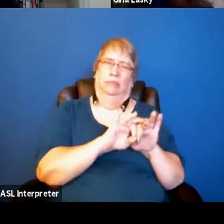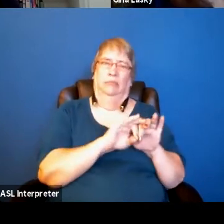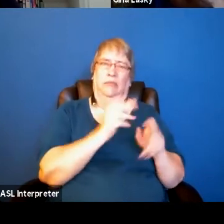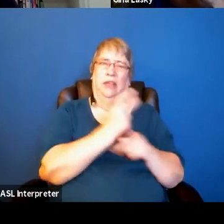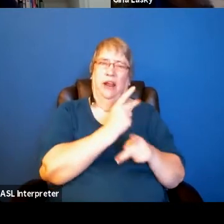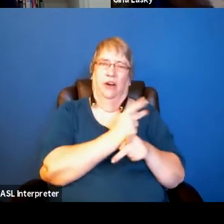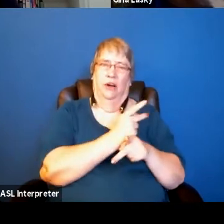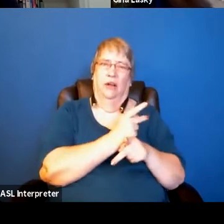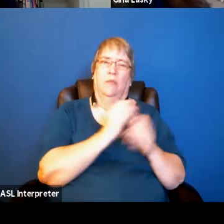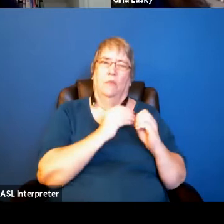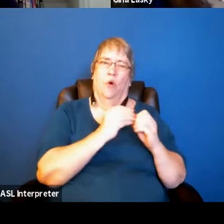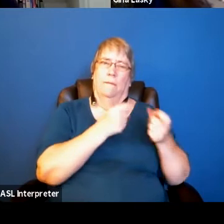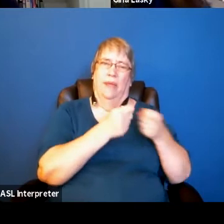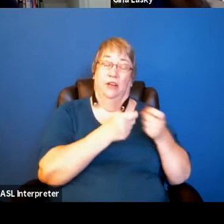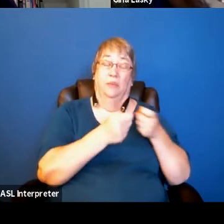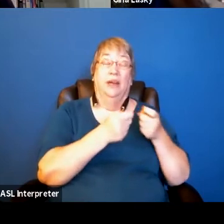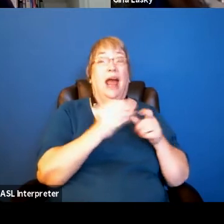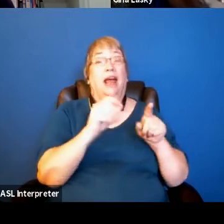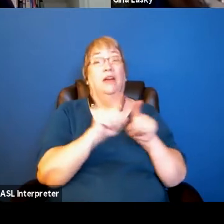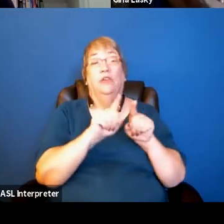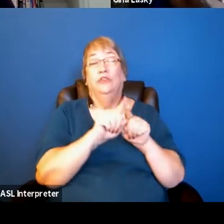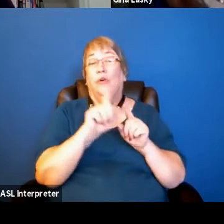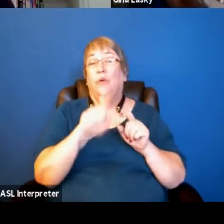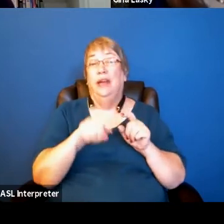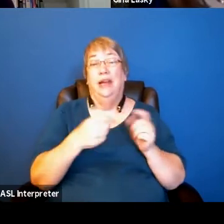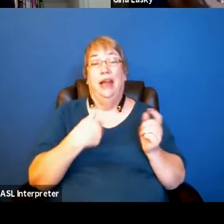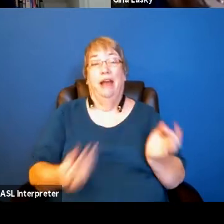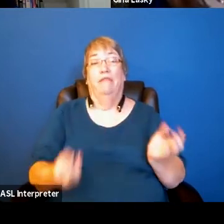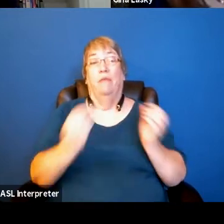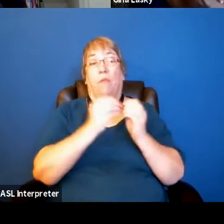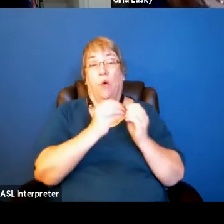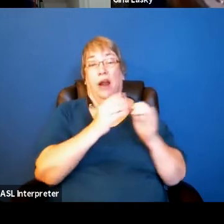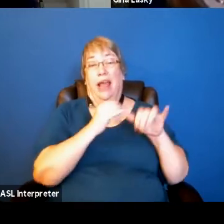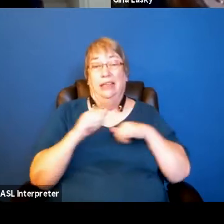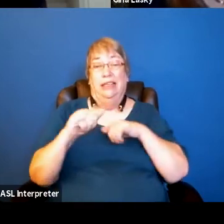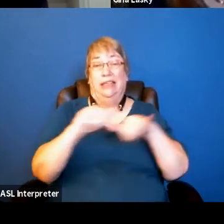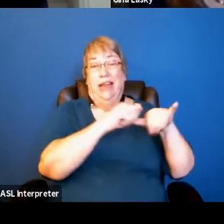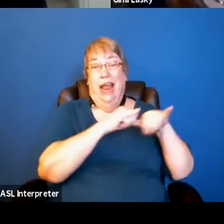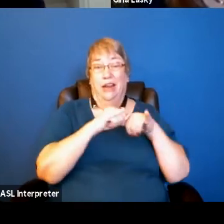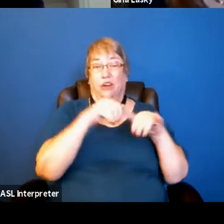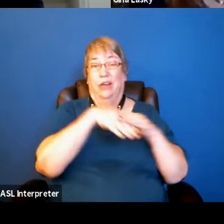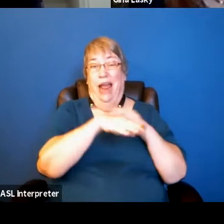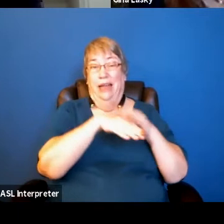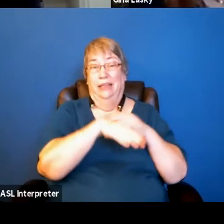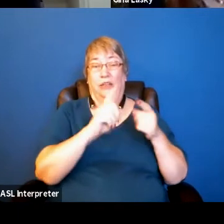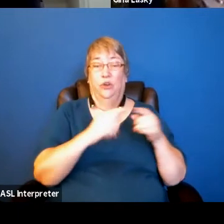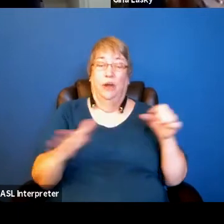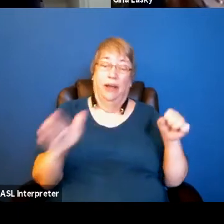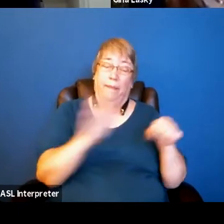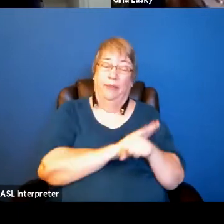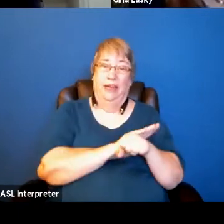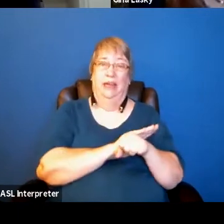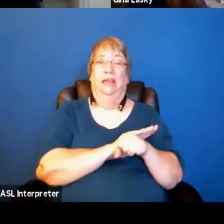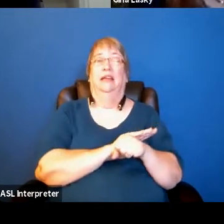management. And related, there's a need to increase and standardize access to more complete substance use treatment across